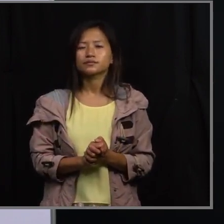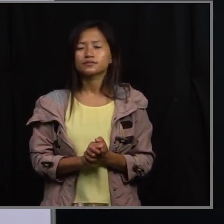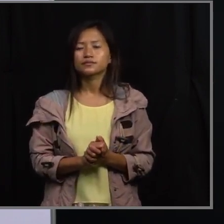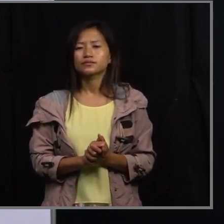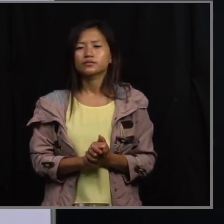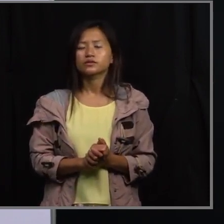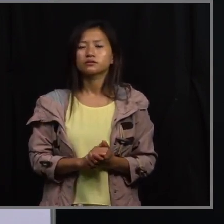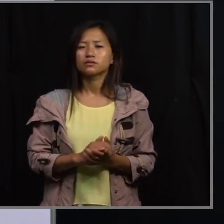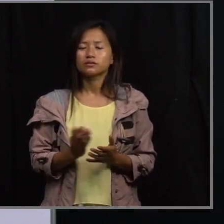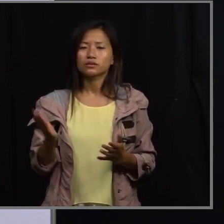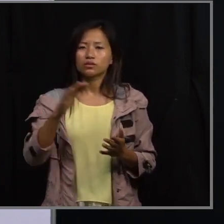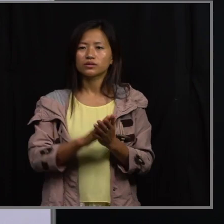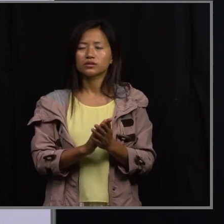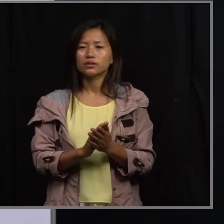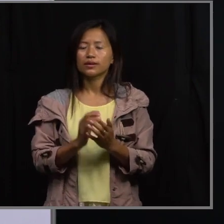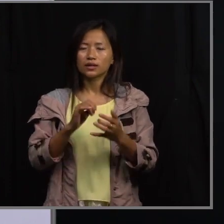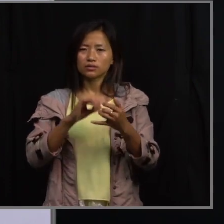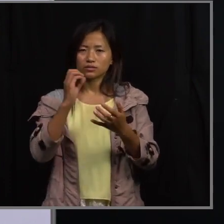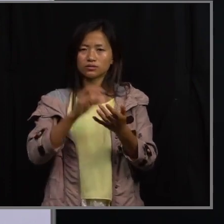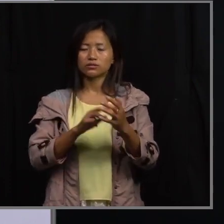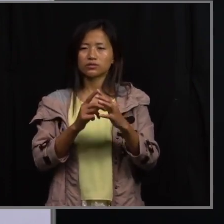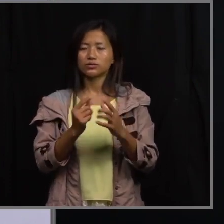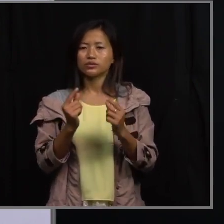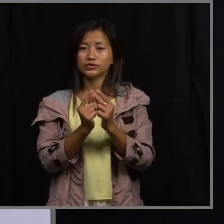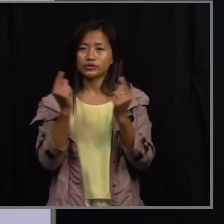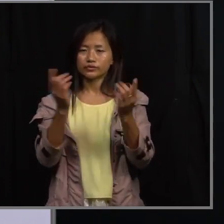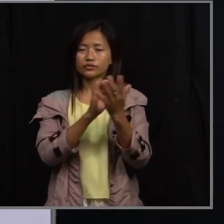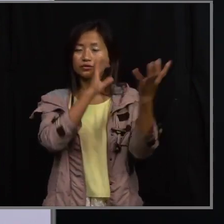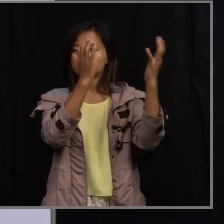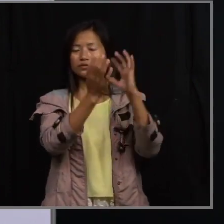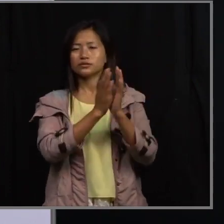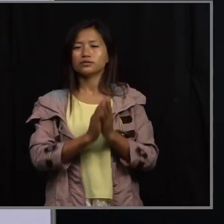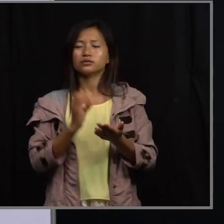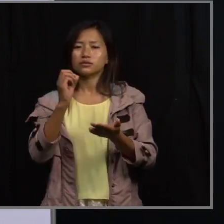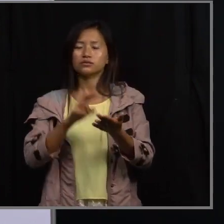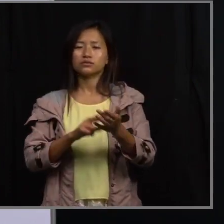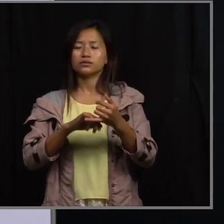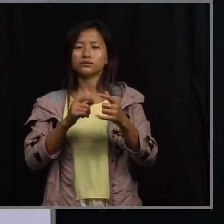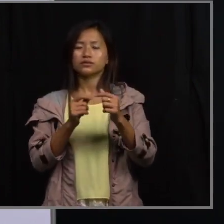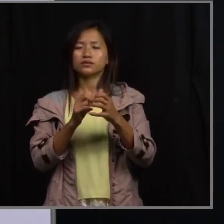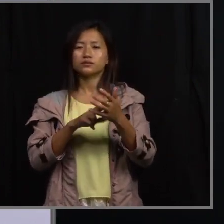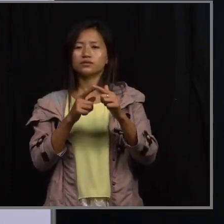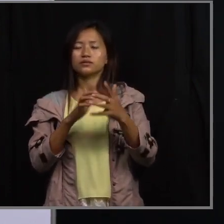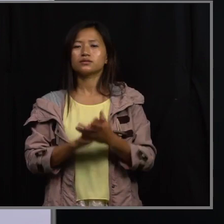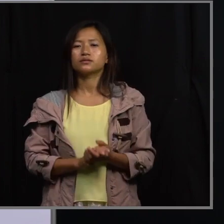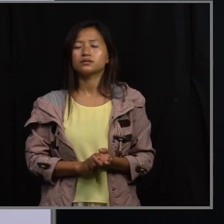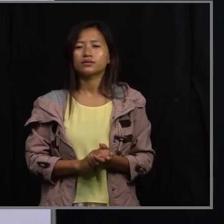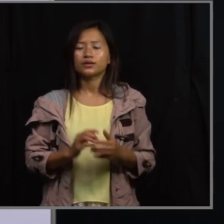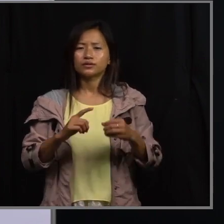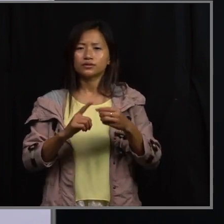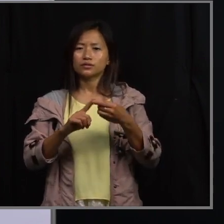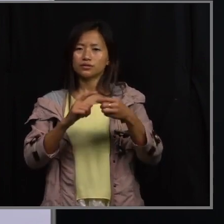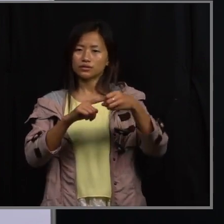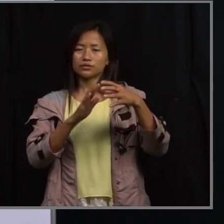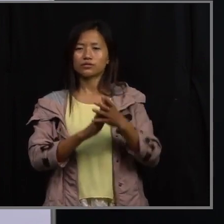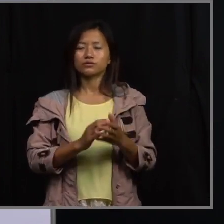book they call this constant as a universal gravitational constant. Is it clear? Okay, so this is the equation of the law